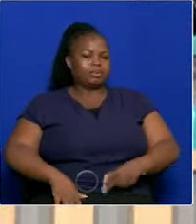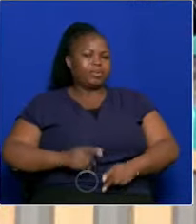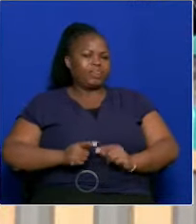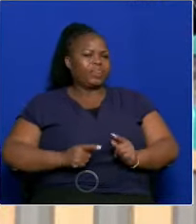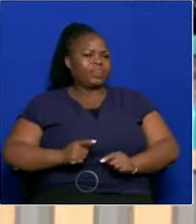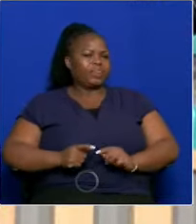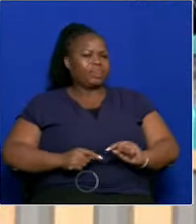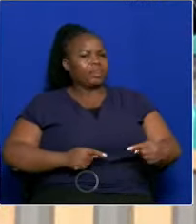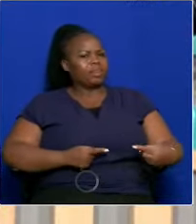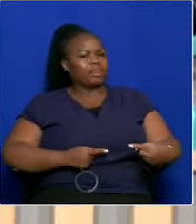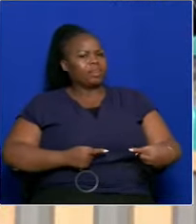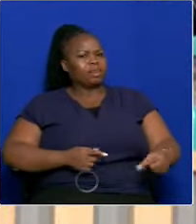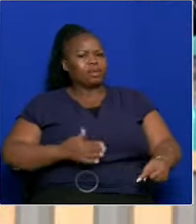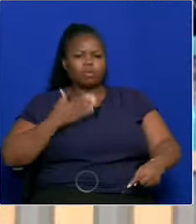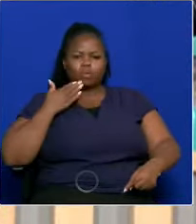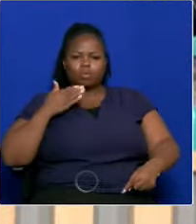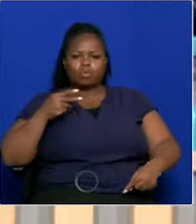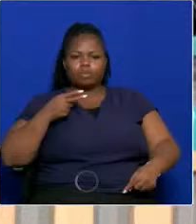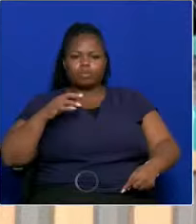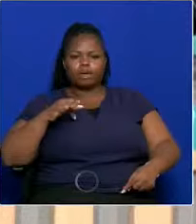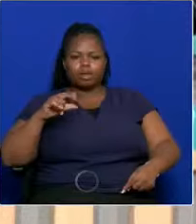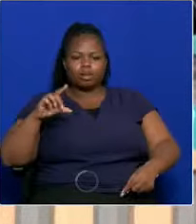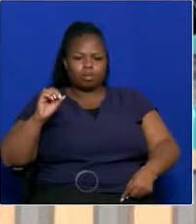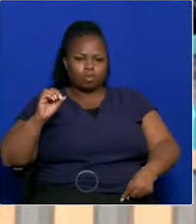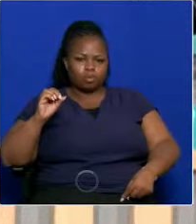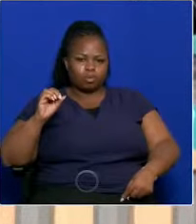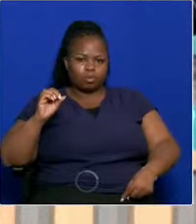General Kumalo and